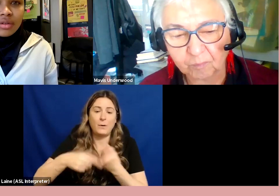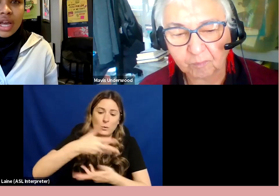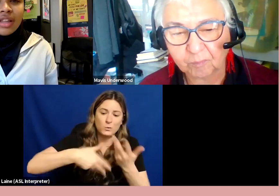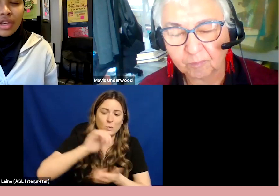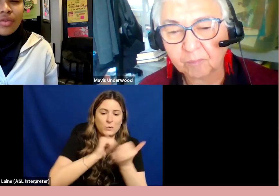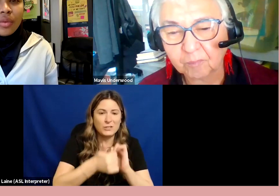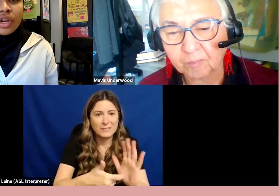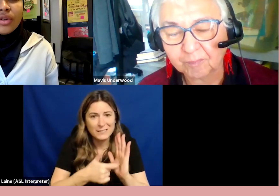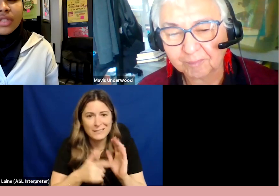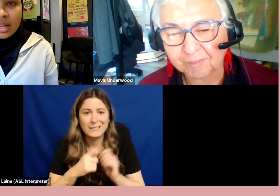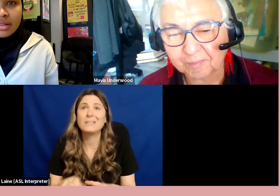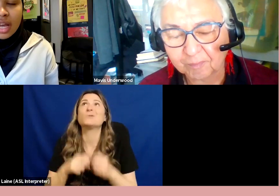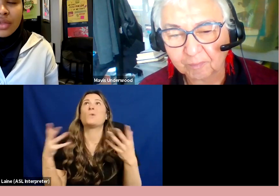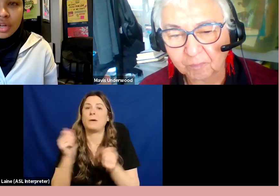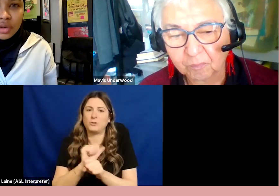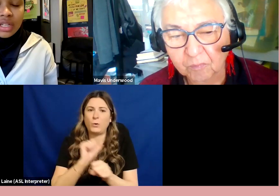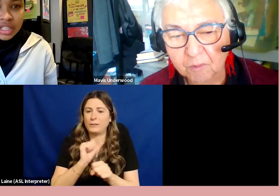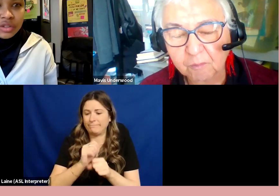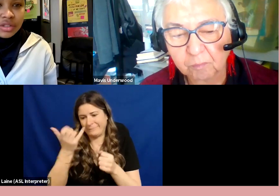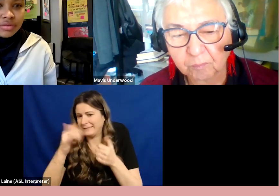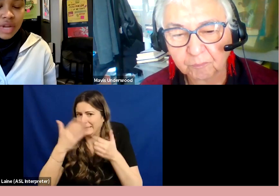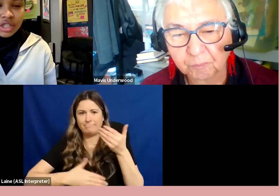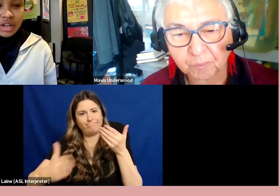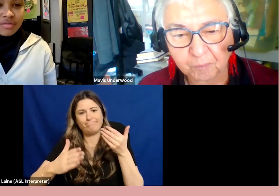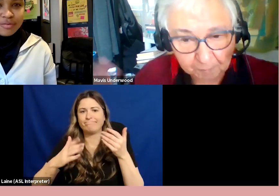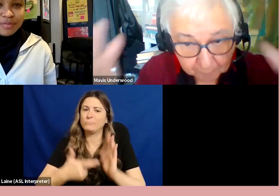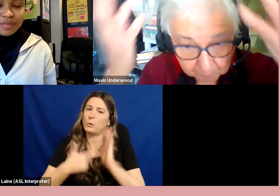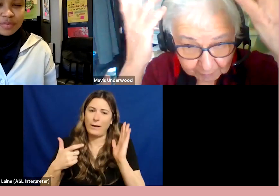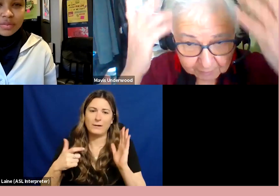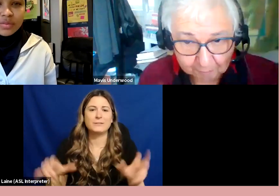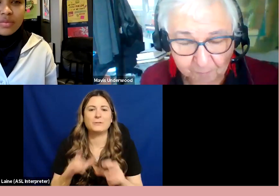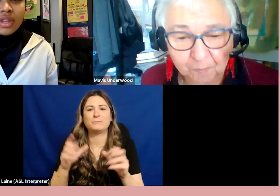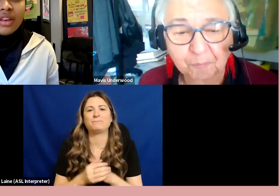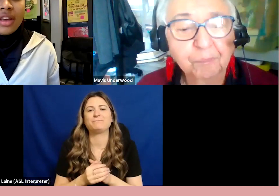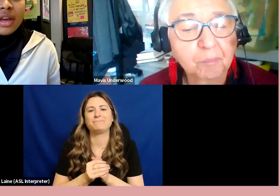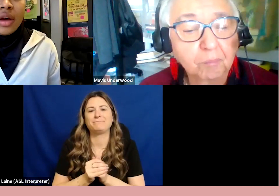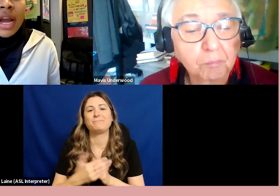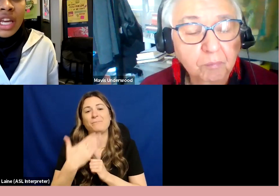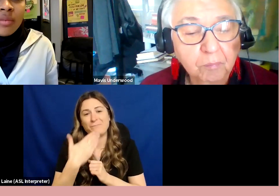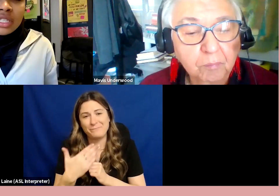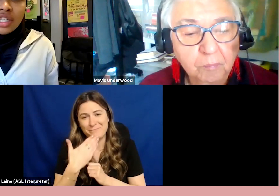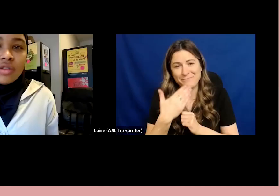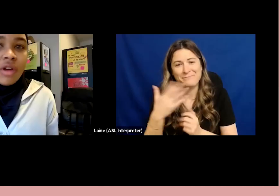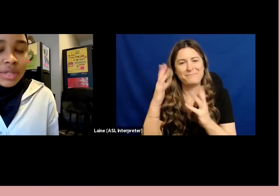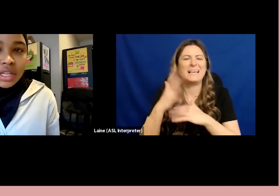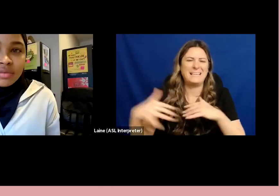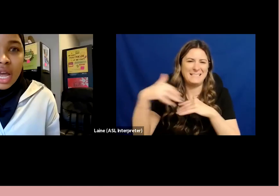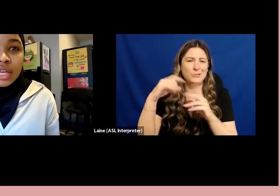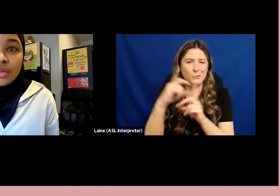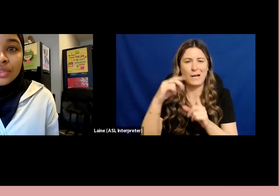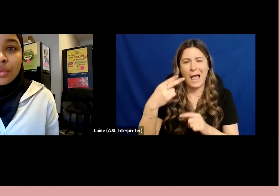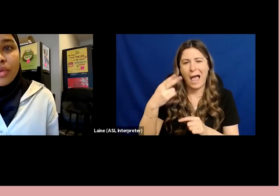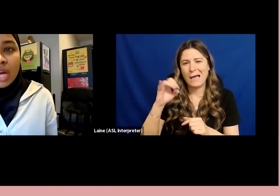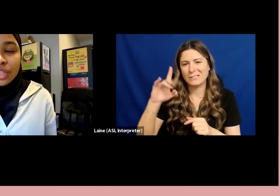space with you and I thank you for the work you have done and the work you continue to do my name is Asia Robinson